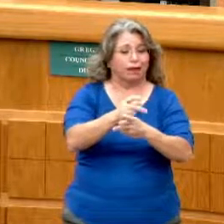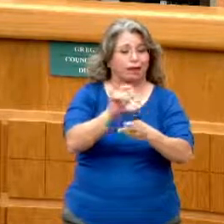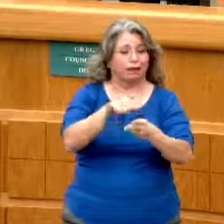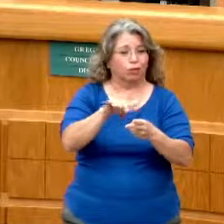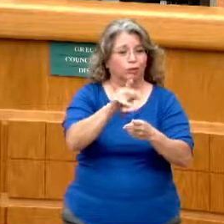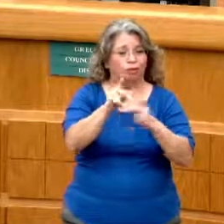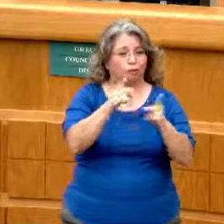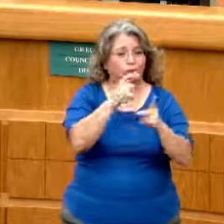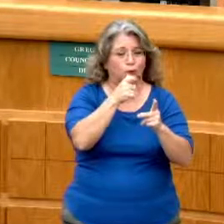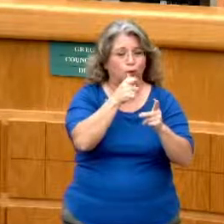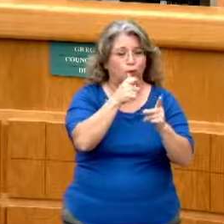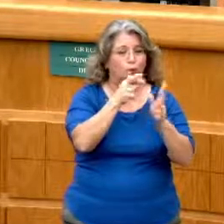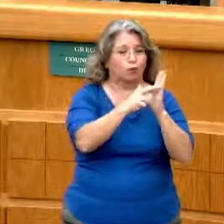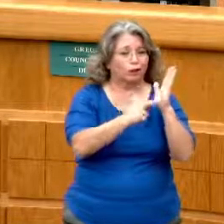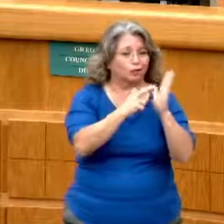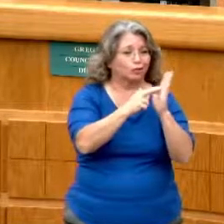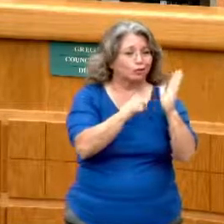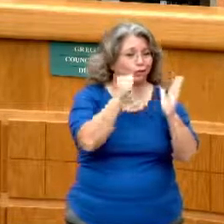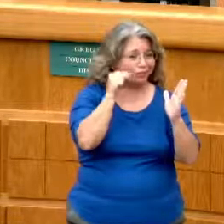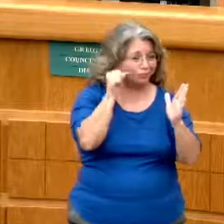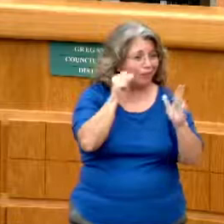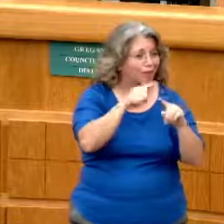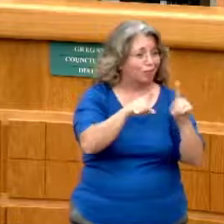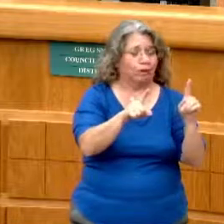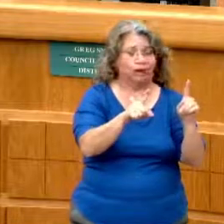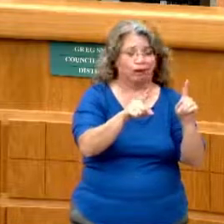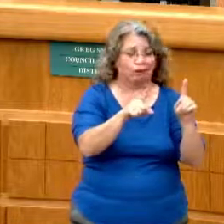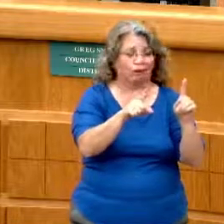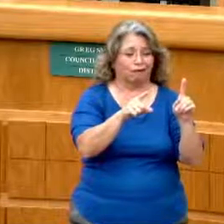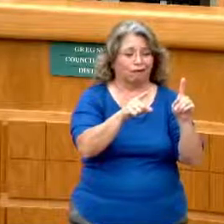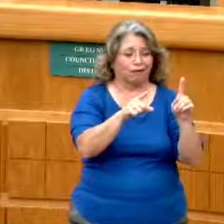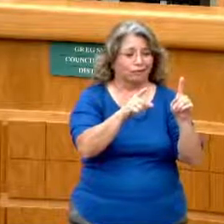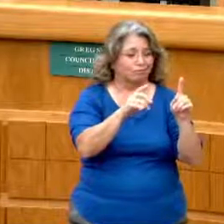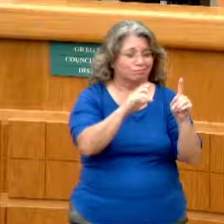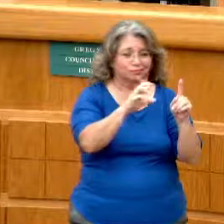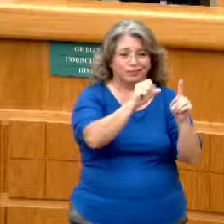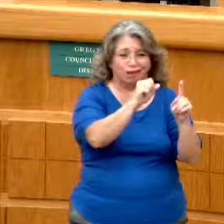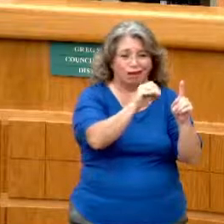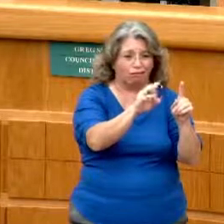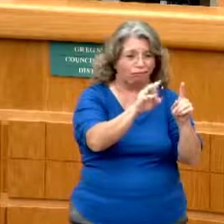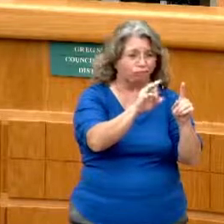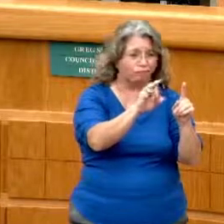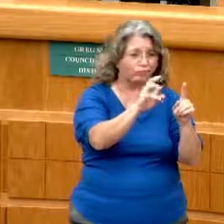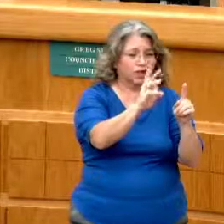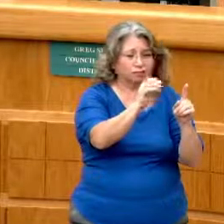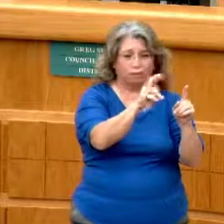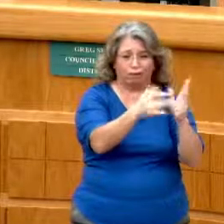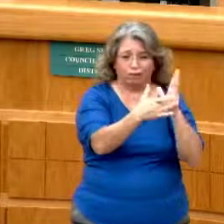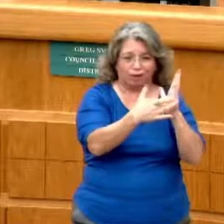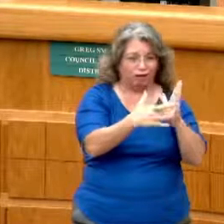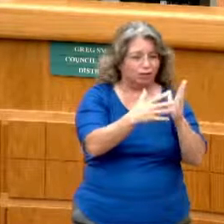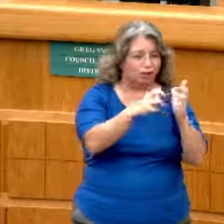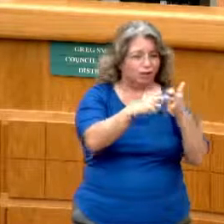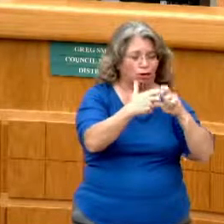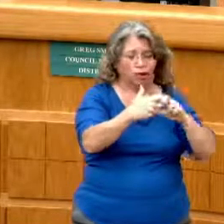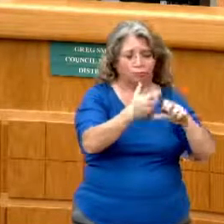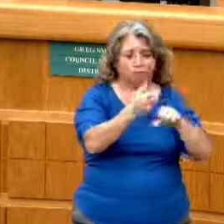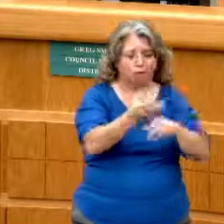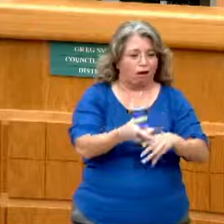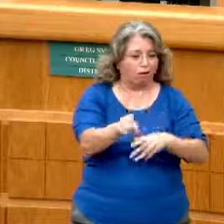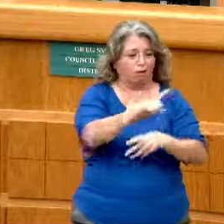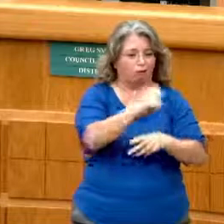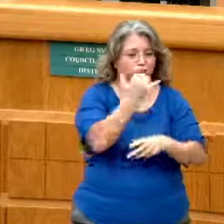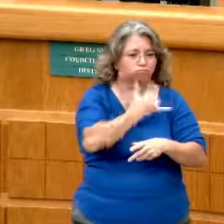group that happened yesterday from a software issue. So one other thing to point out is that all the vaccines that will